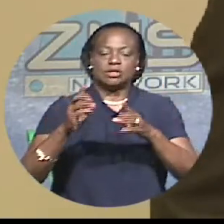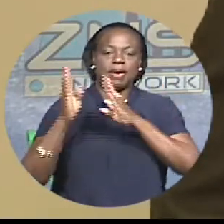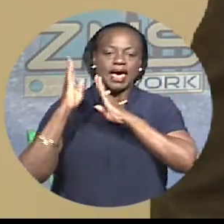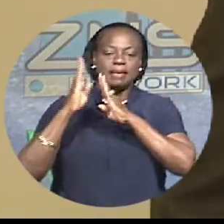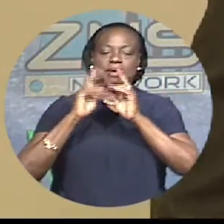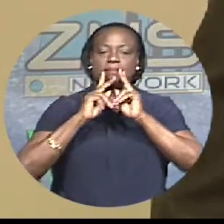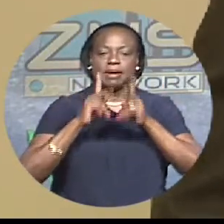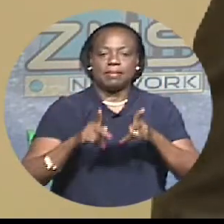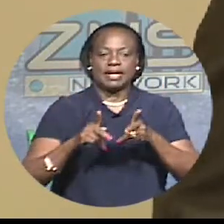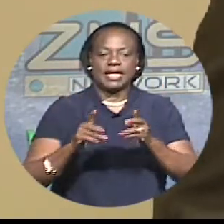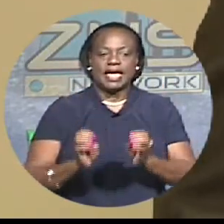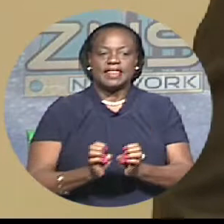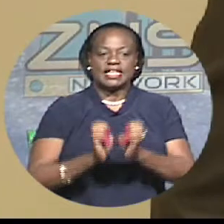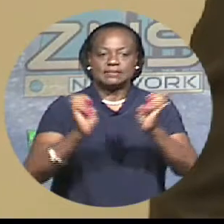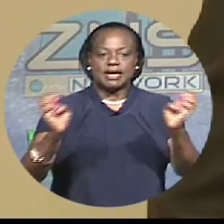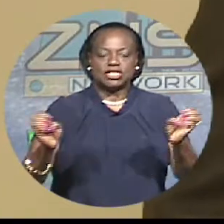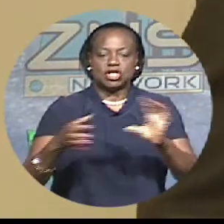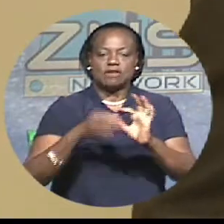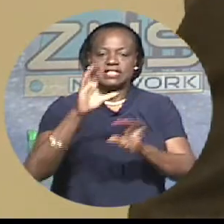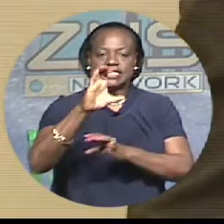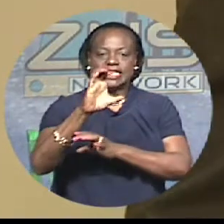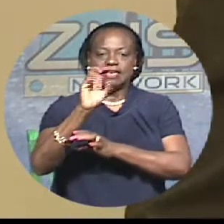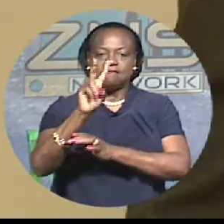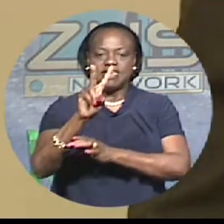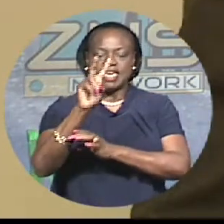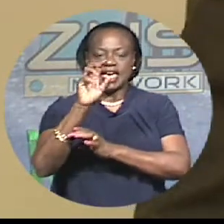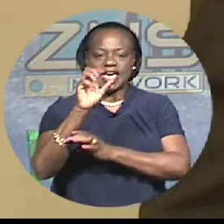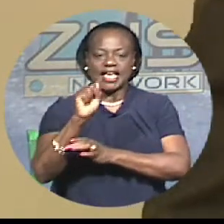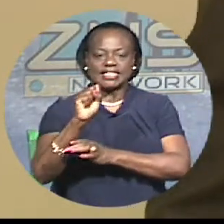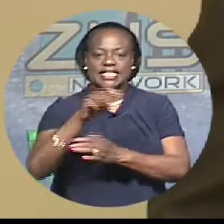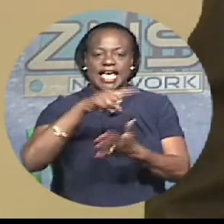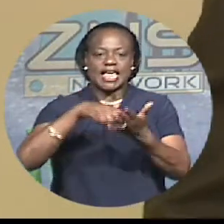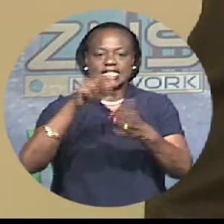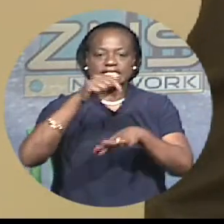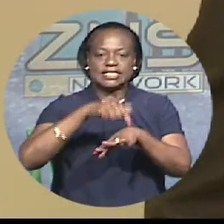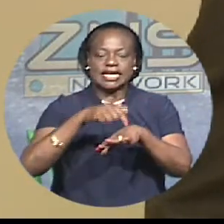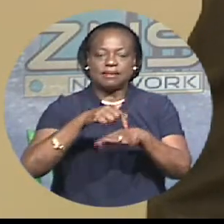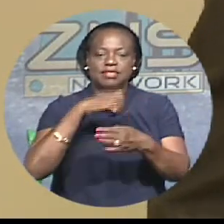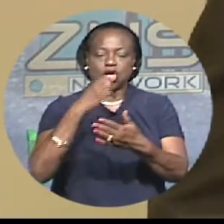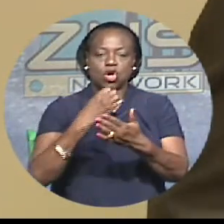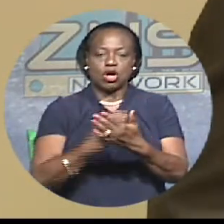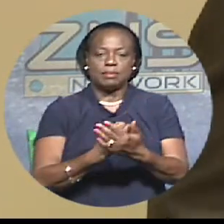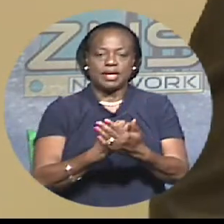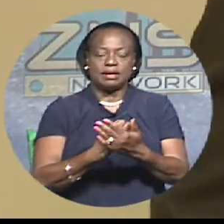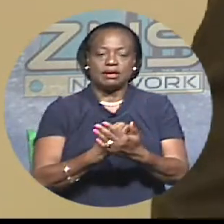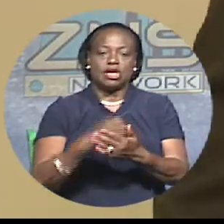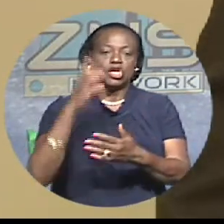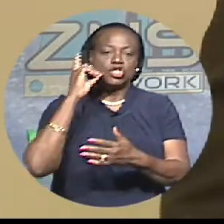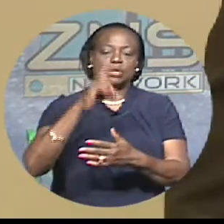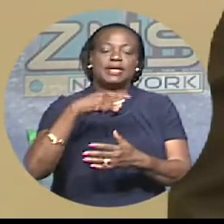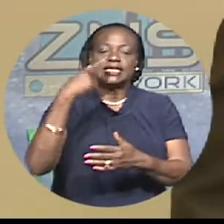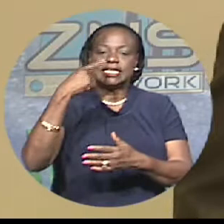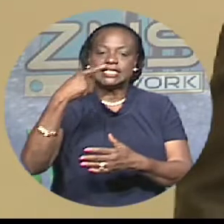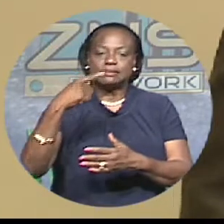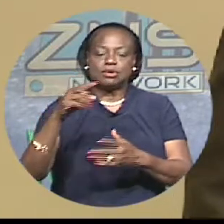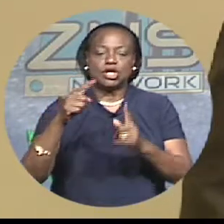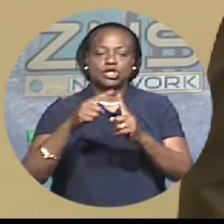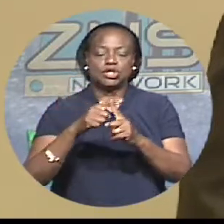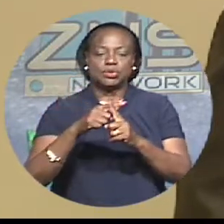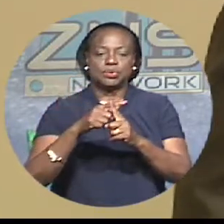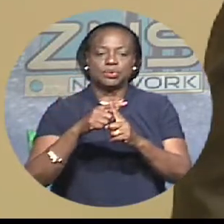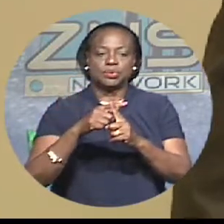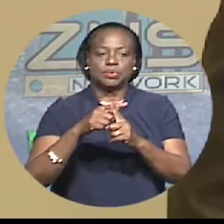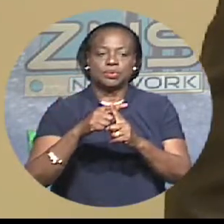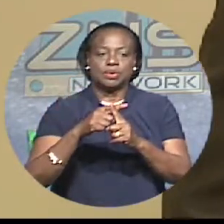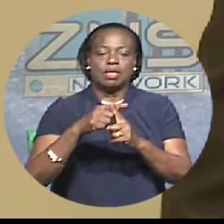expansion of the CBS brand, especially in this time in our economy, should be testimony to the fact